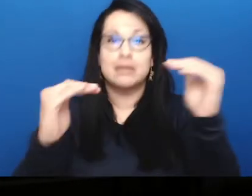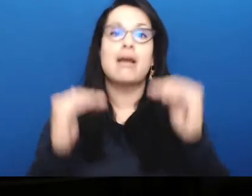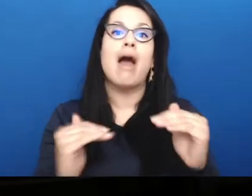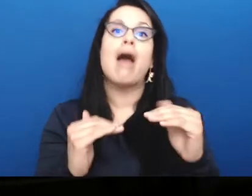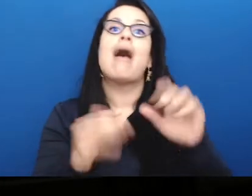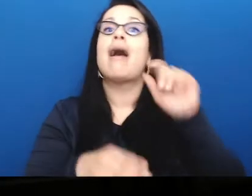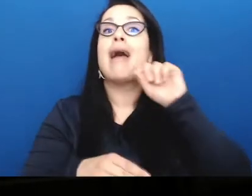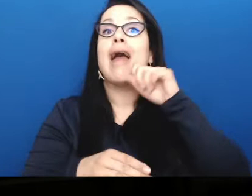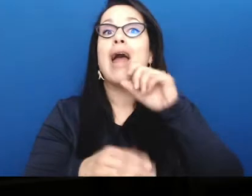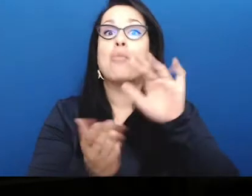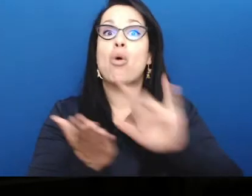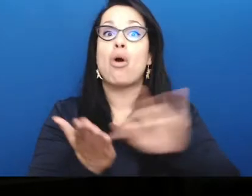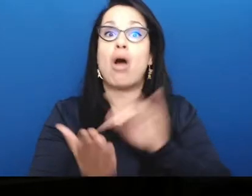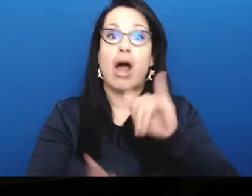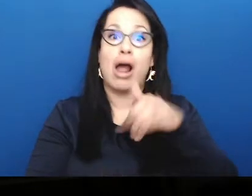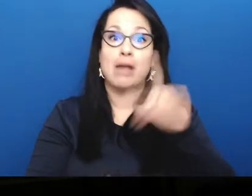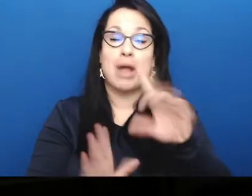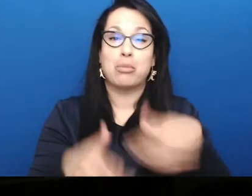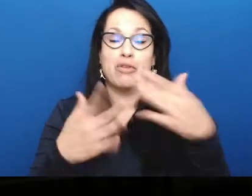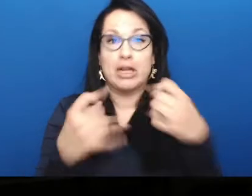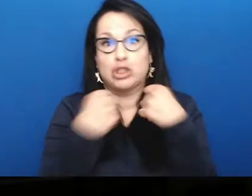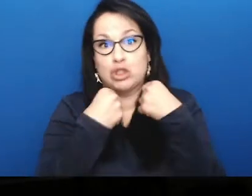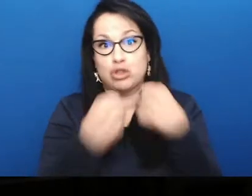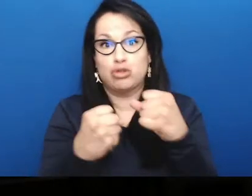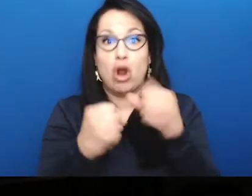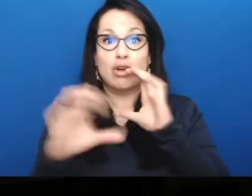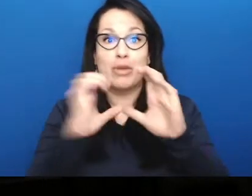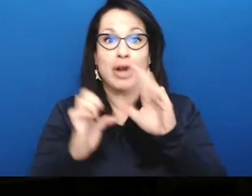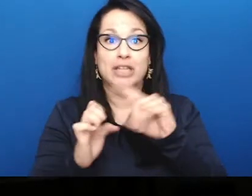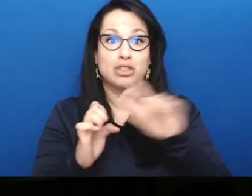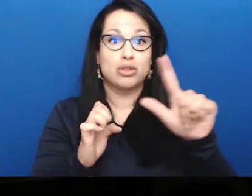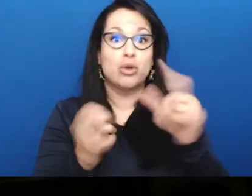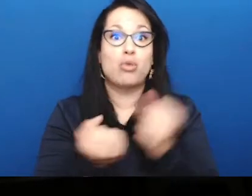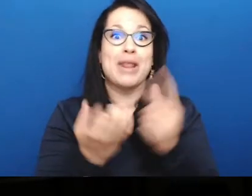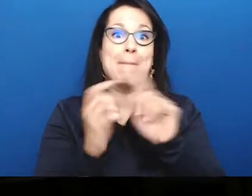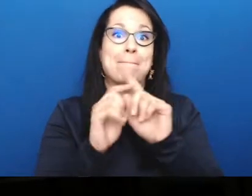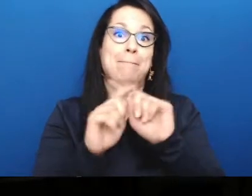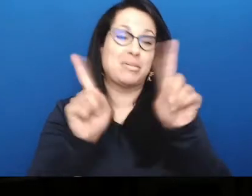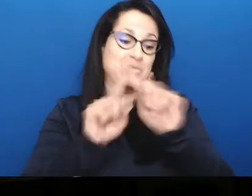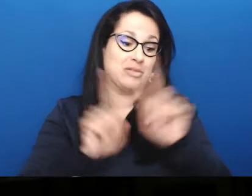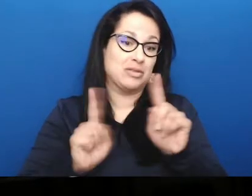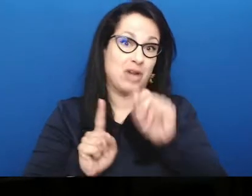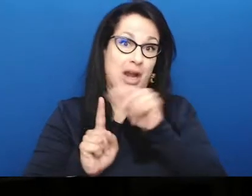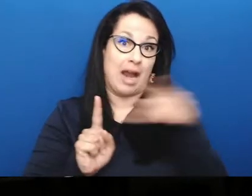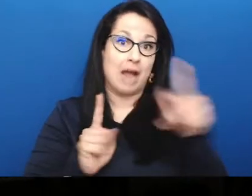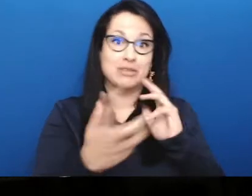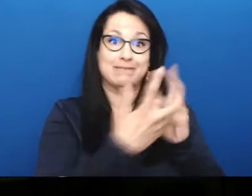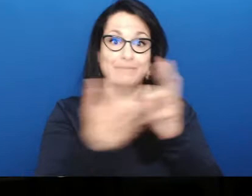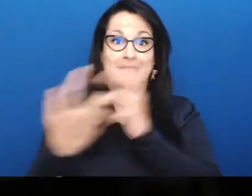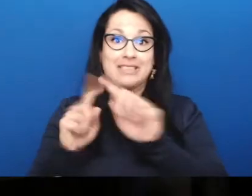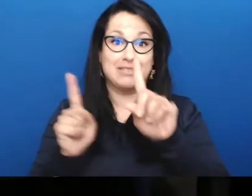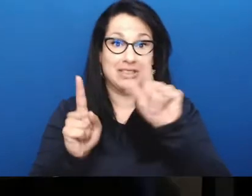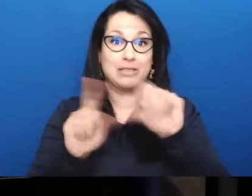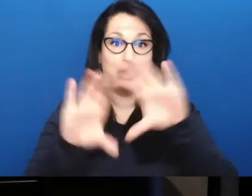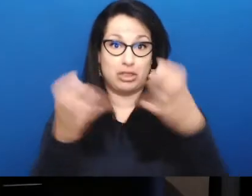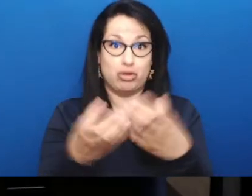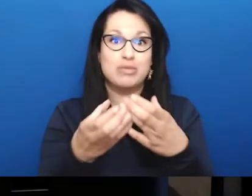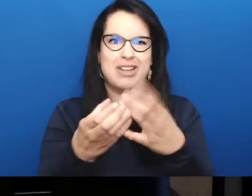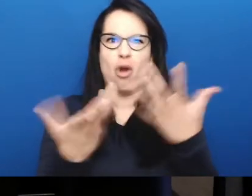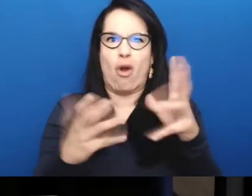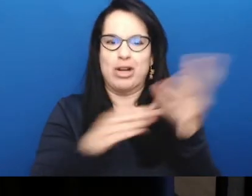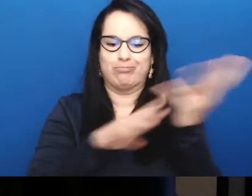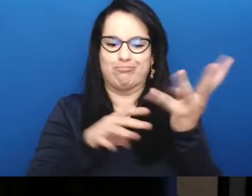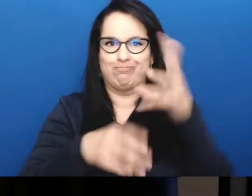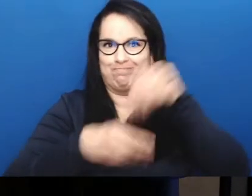powerful multi-purpose communication tool, pre-configured with specialty apps for any disability group. A